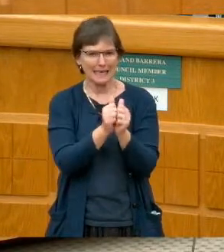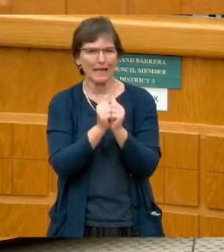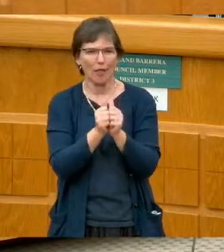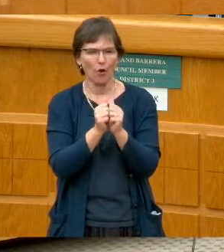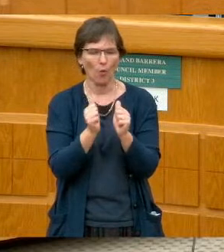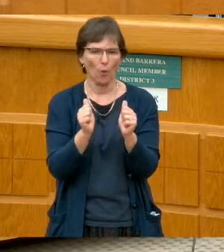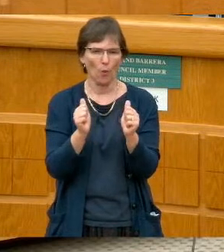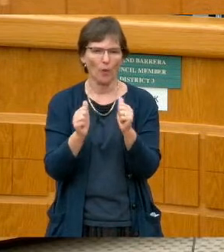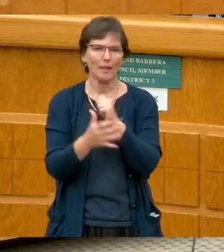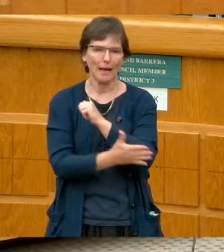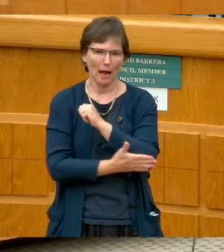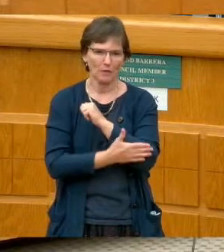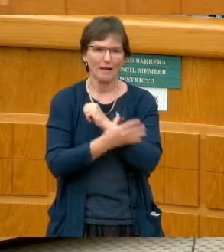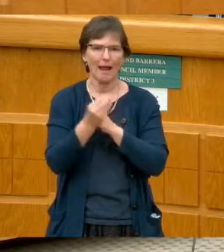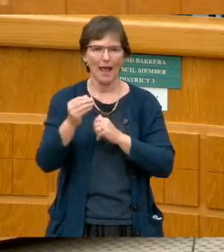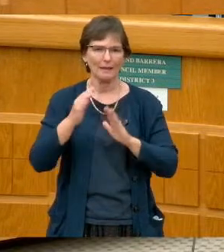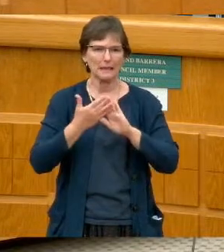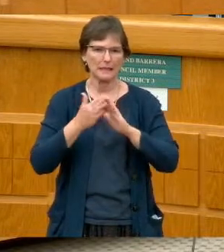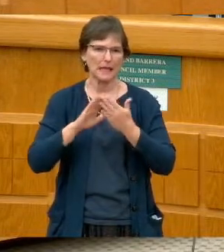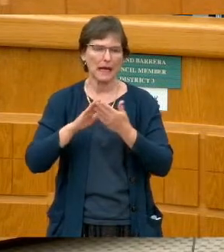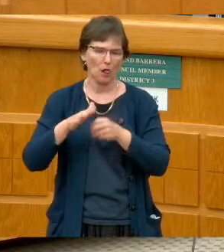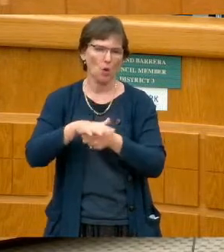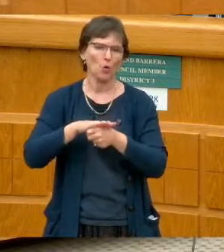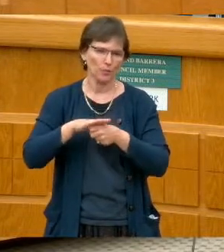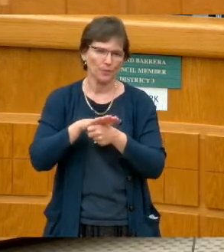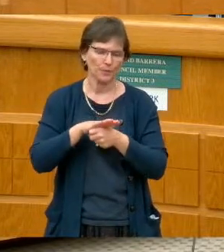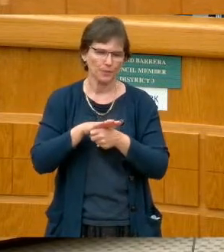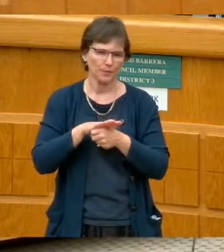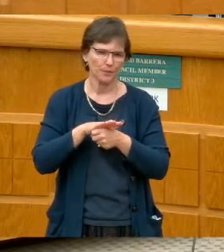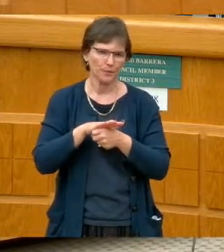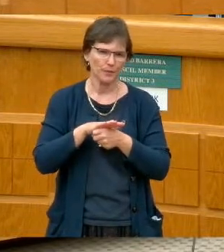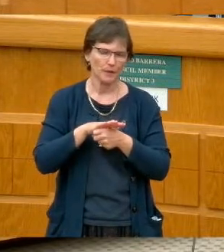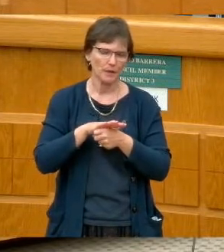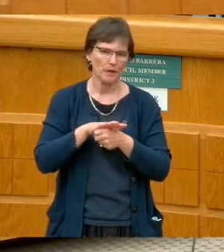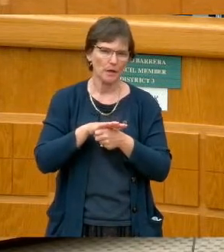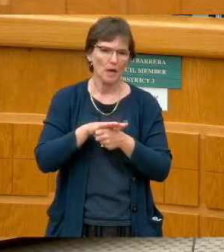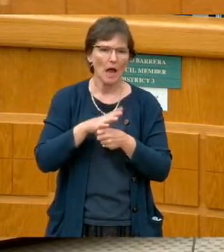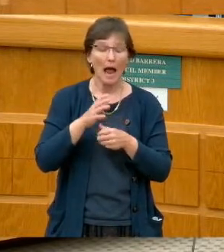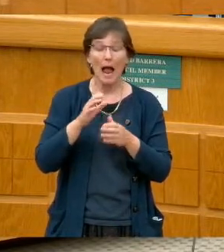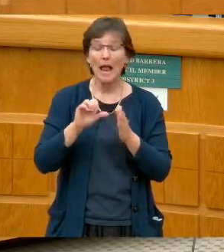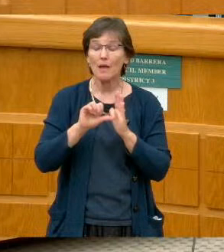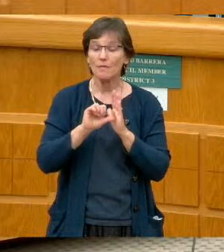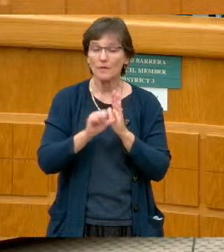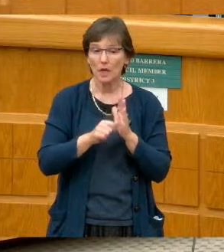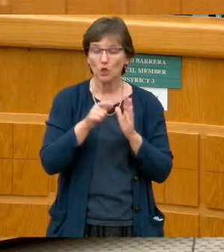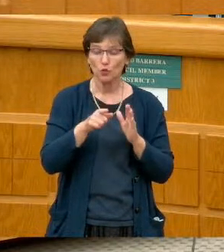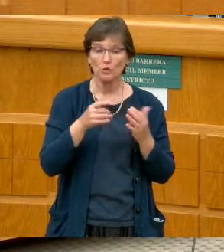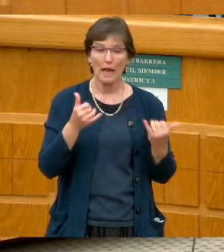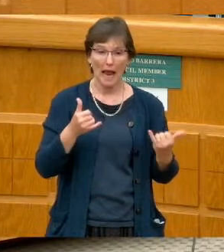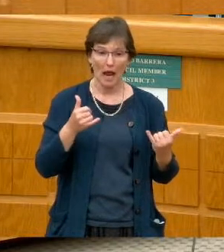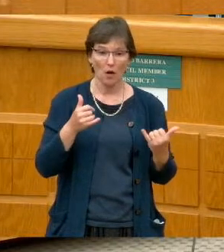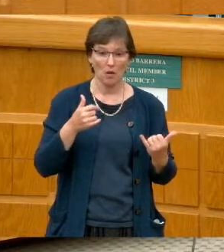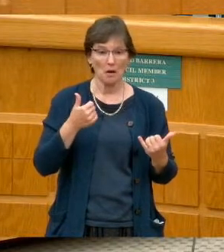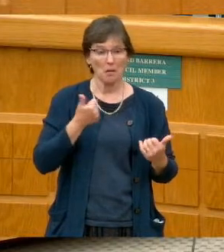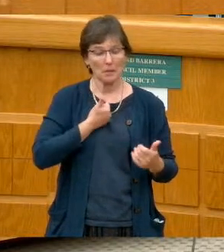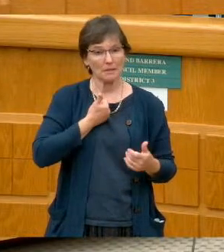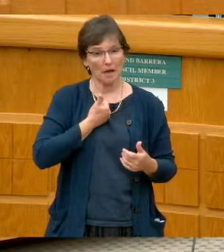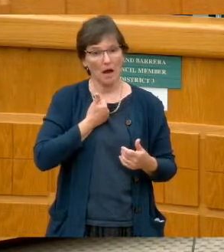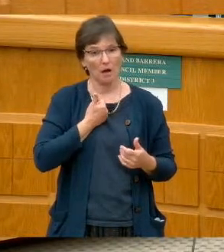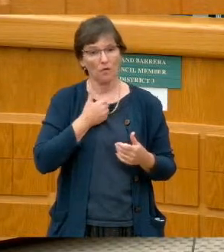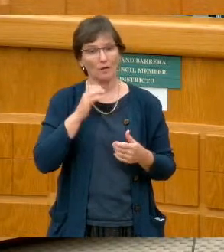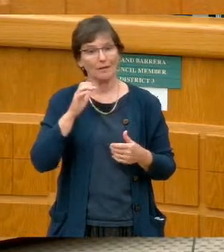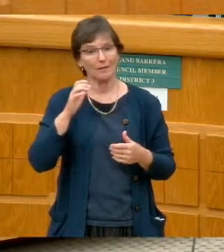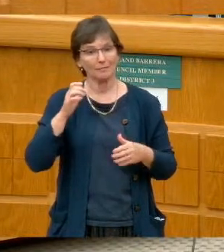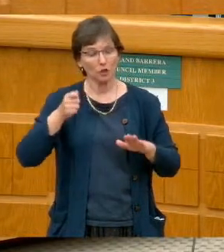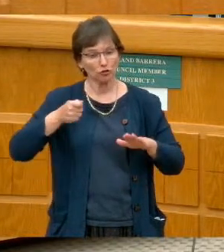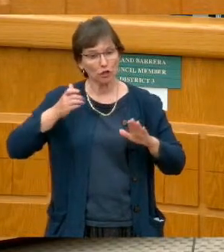letter, so I did appear at City Council today to make certain that in my capacity as county judge, I was representing our